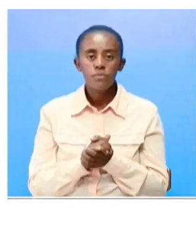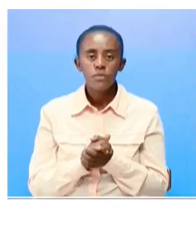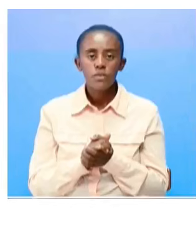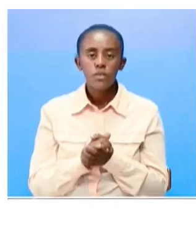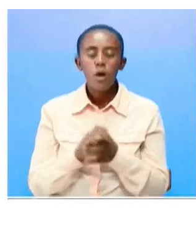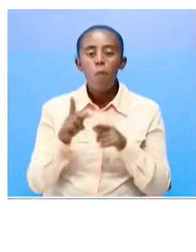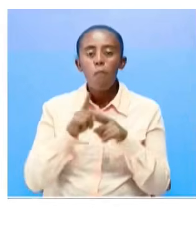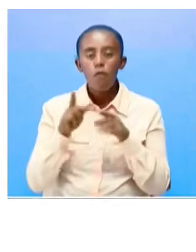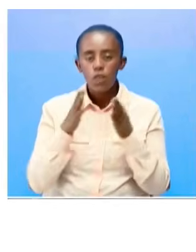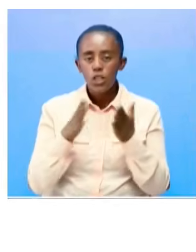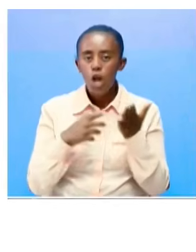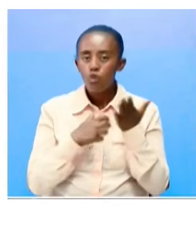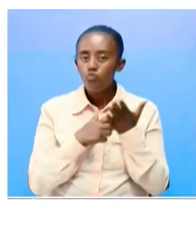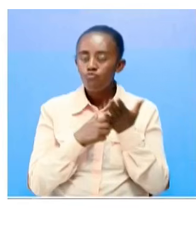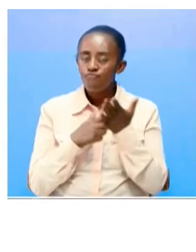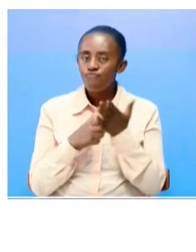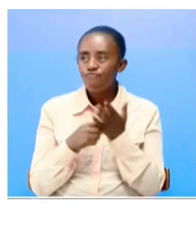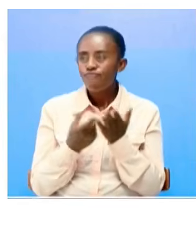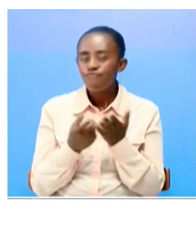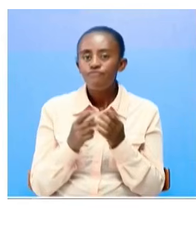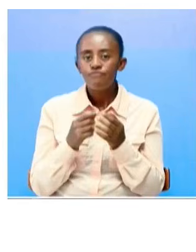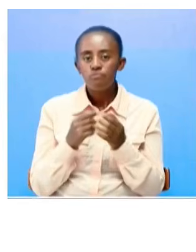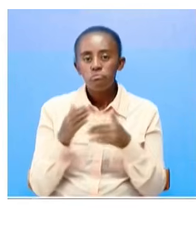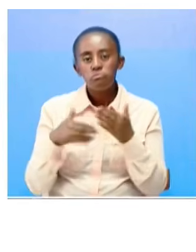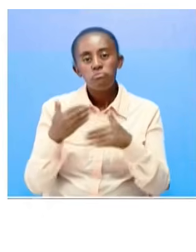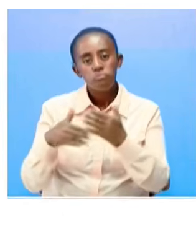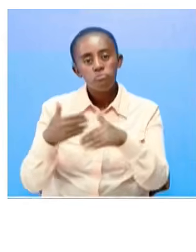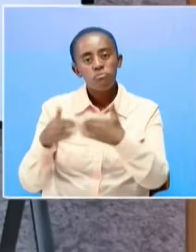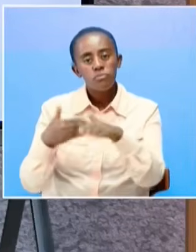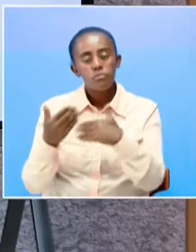journey should be written here. Journey.